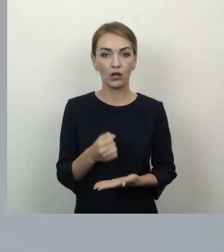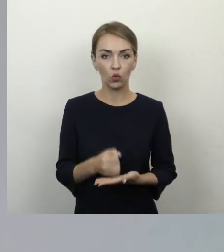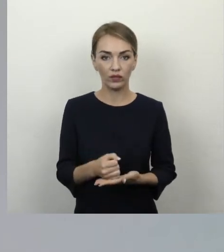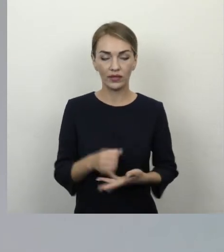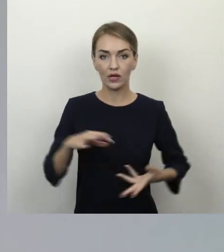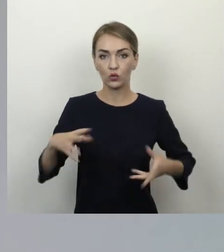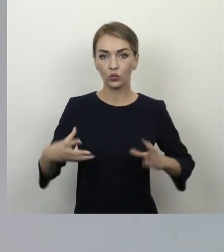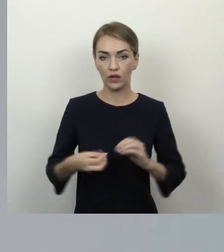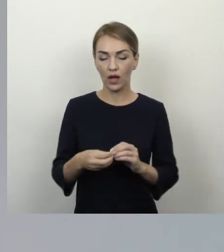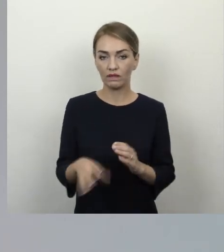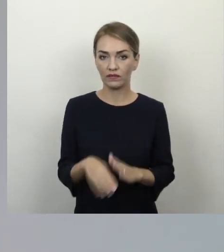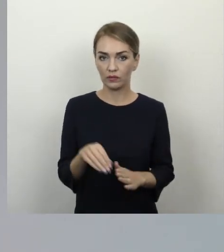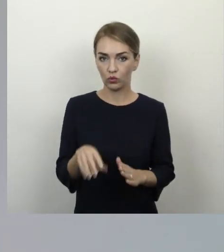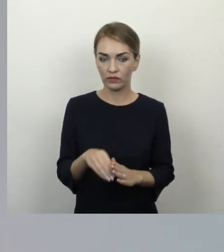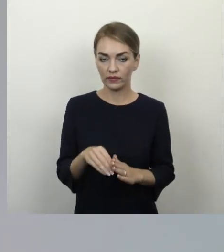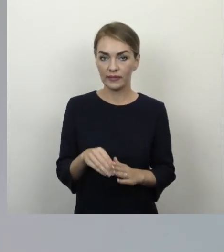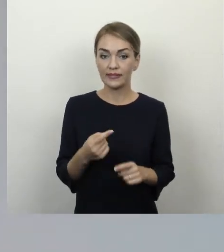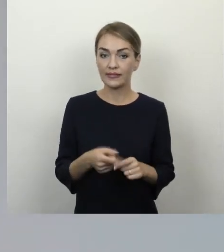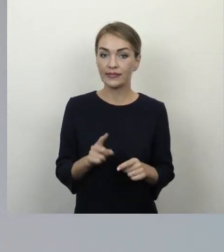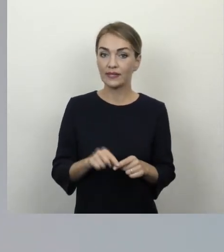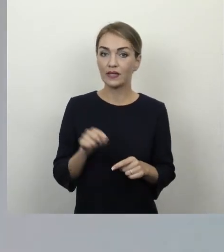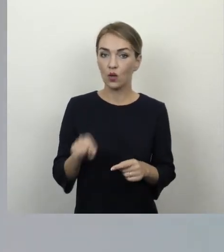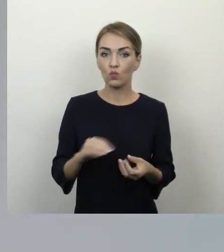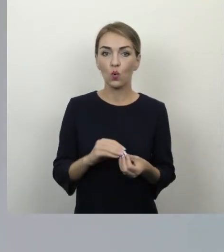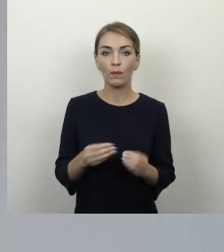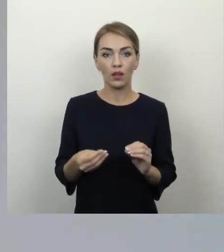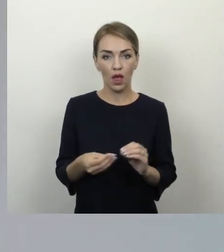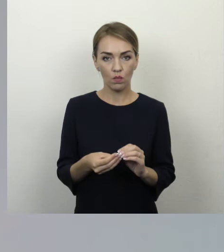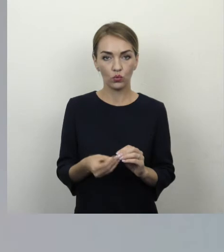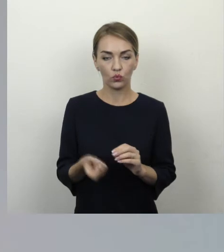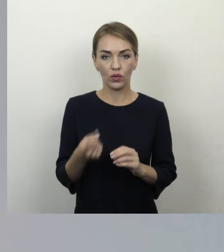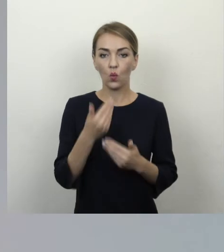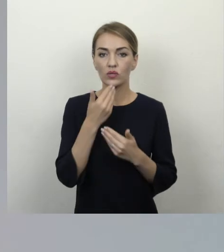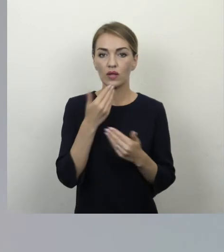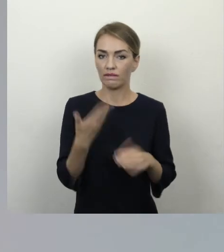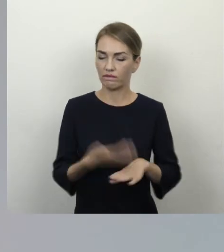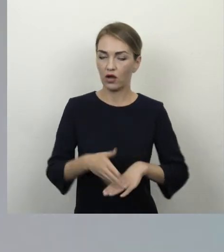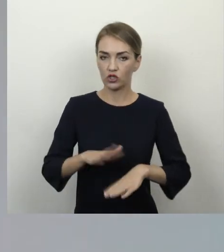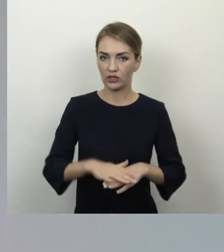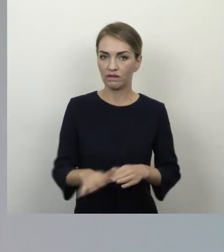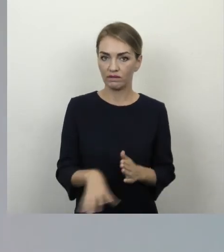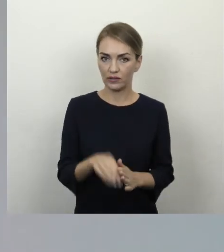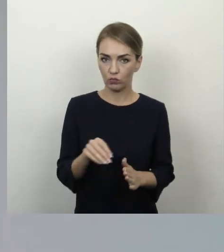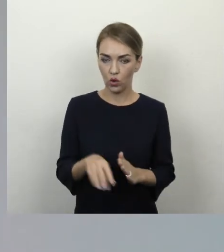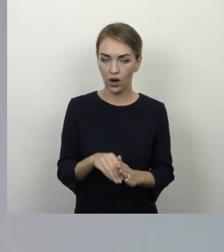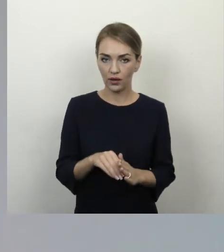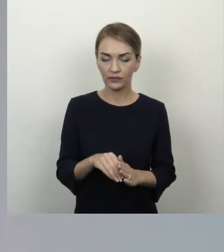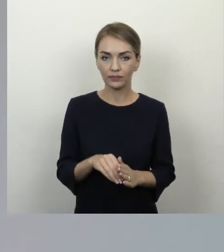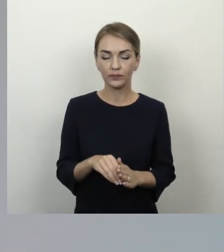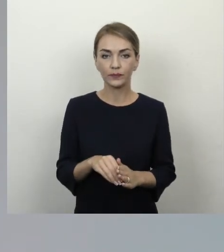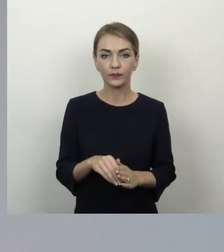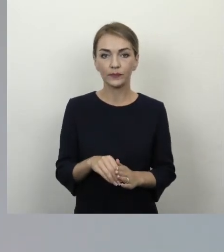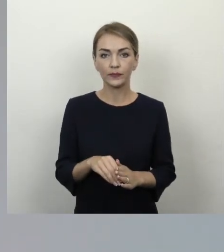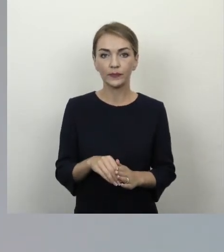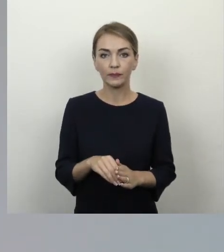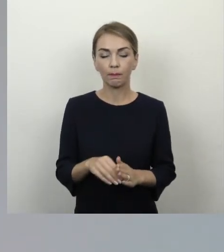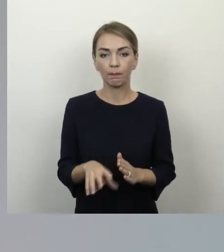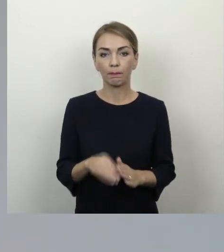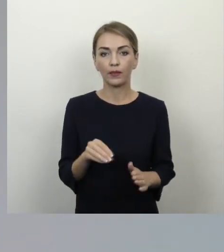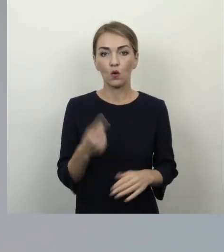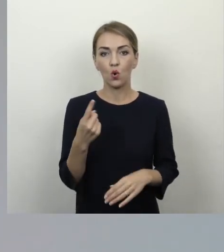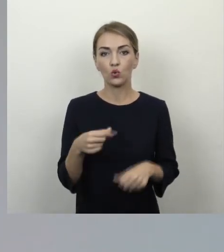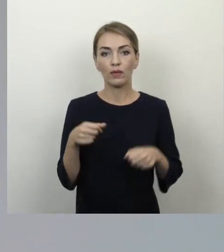about the deadline till which the results of the election should be established. We faced this problem at the